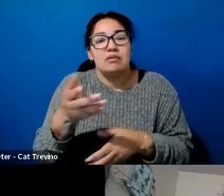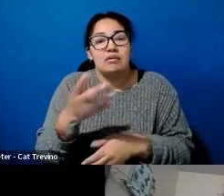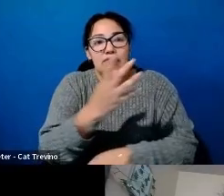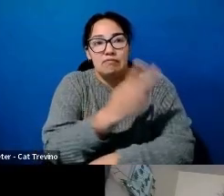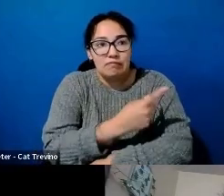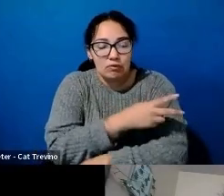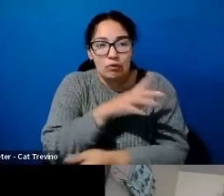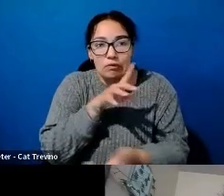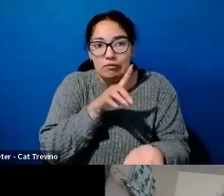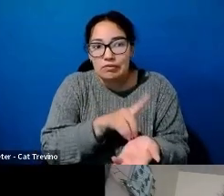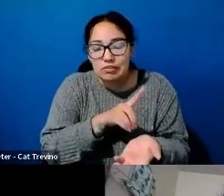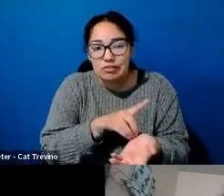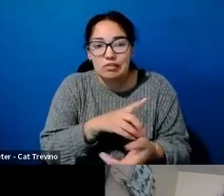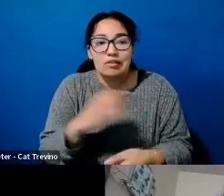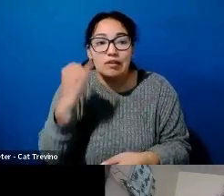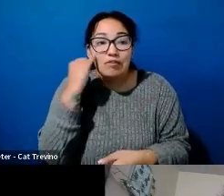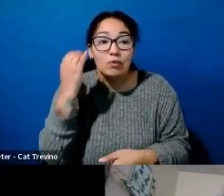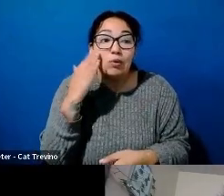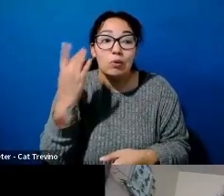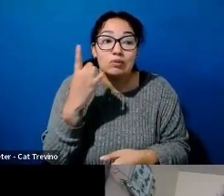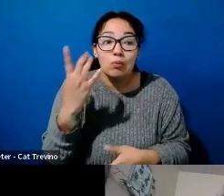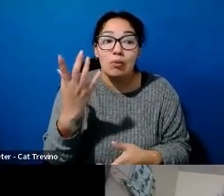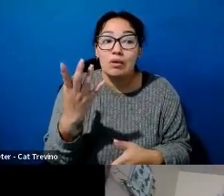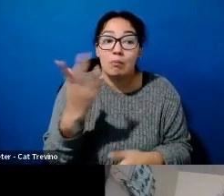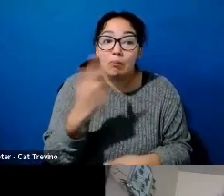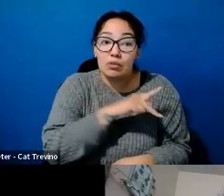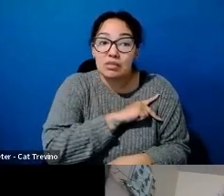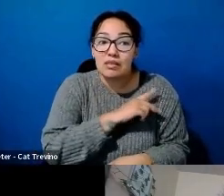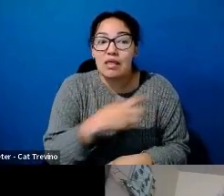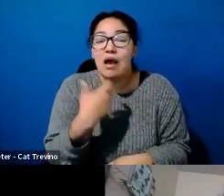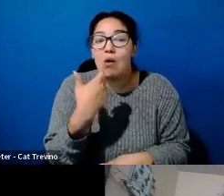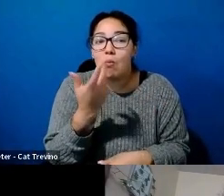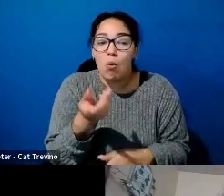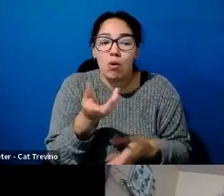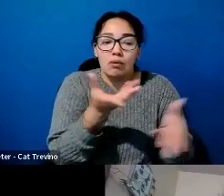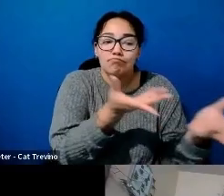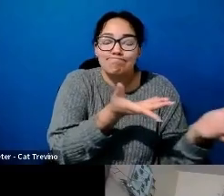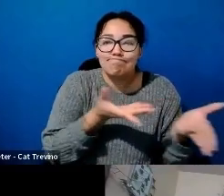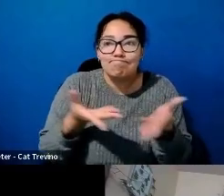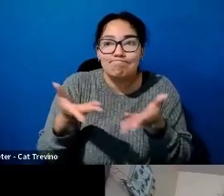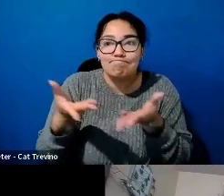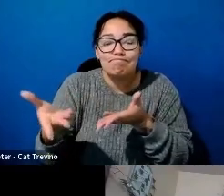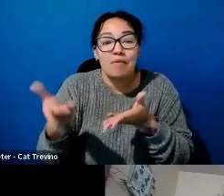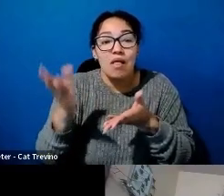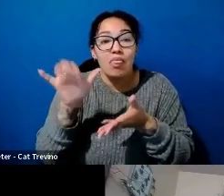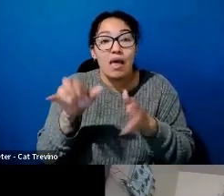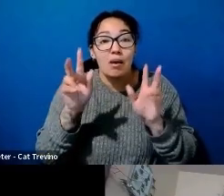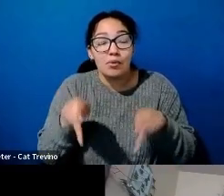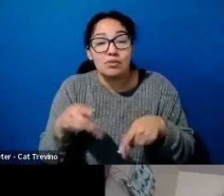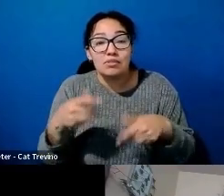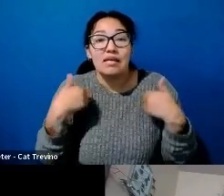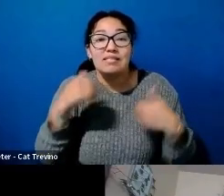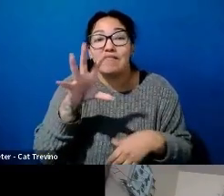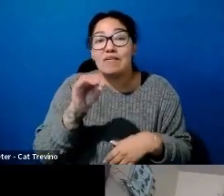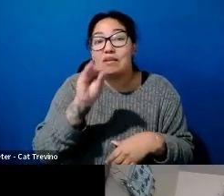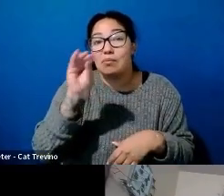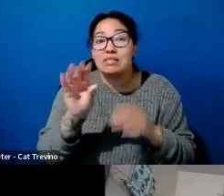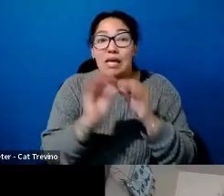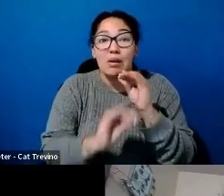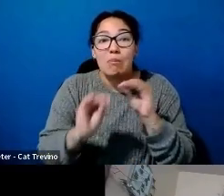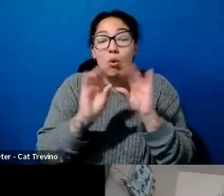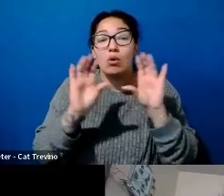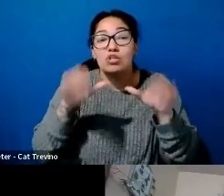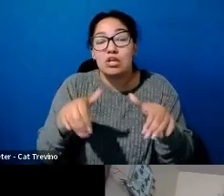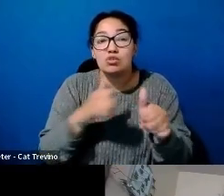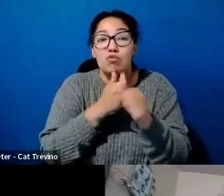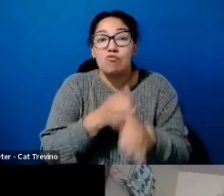personally and you can make a warm handoff, that young person has a 50% chance of following through more than they would